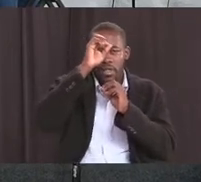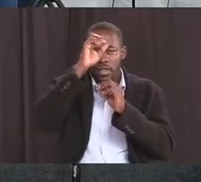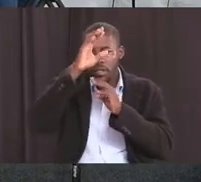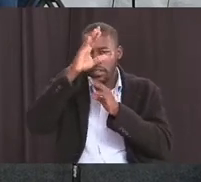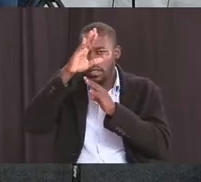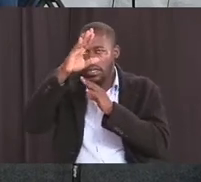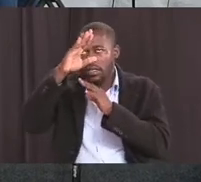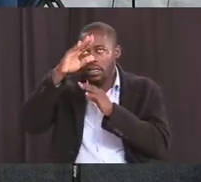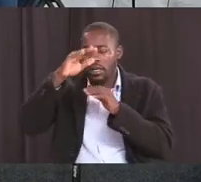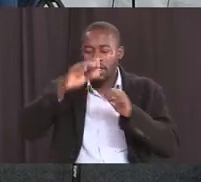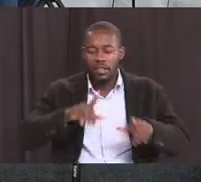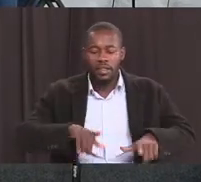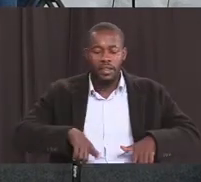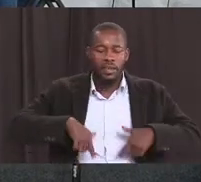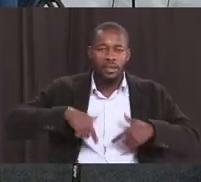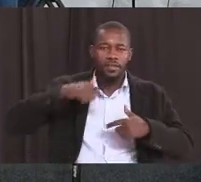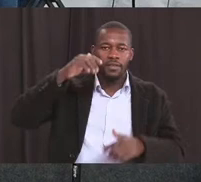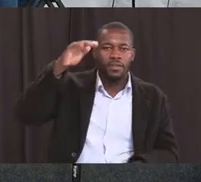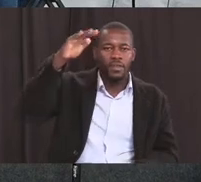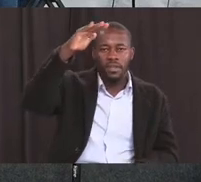Hosanna in the